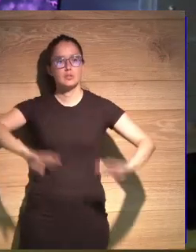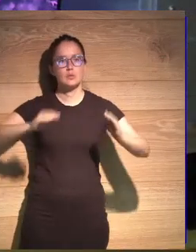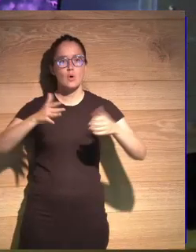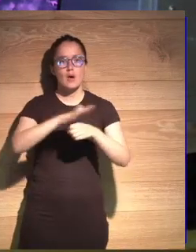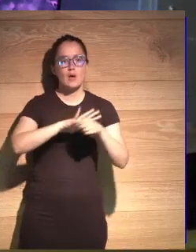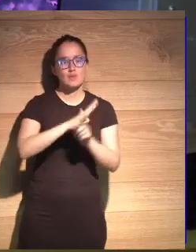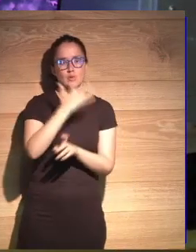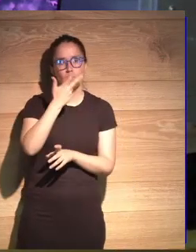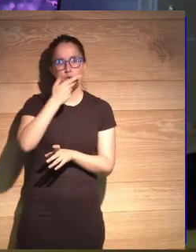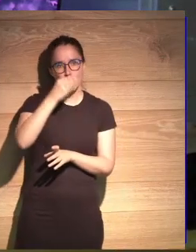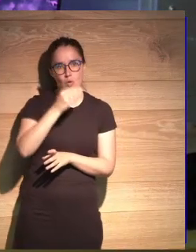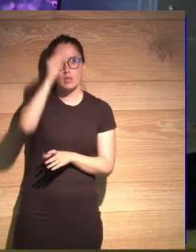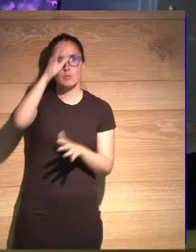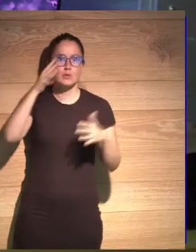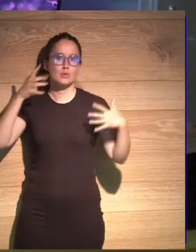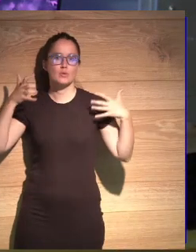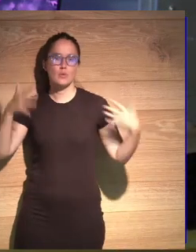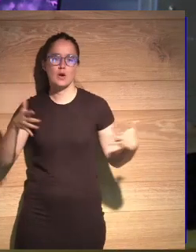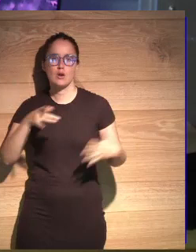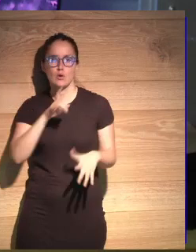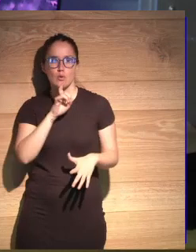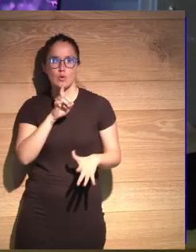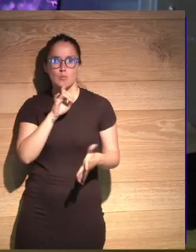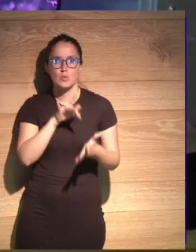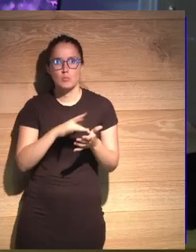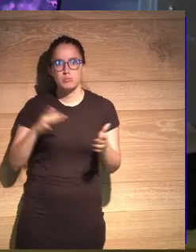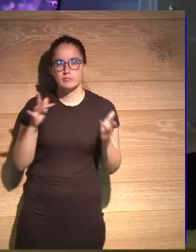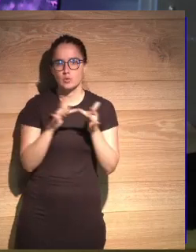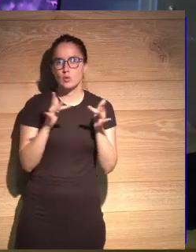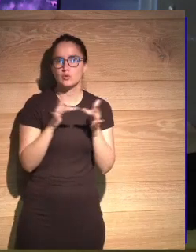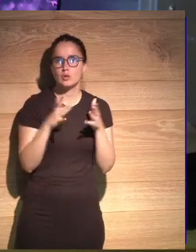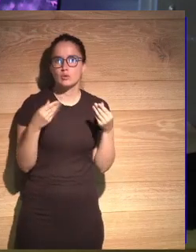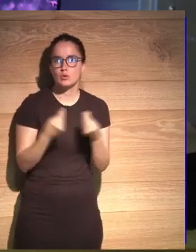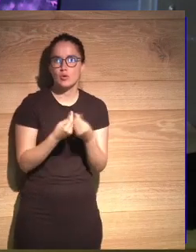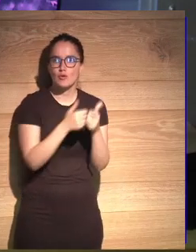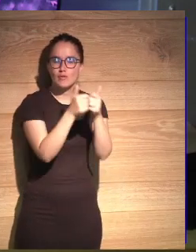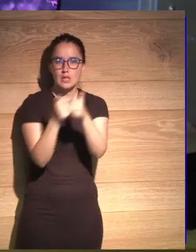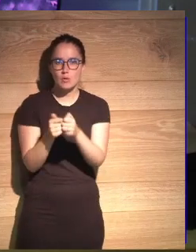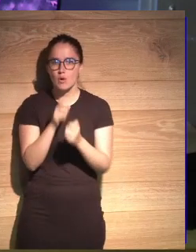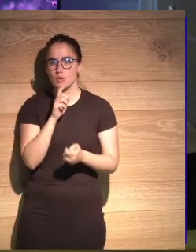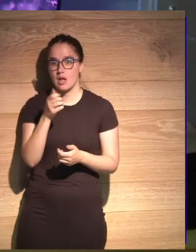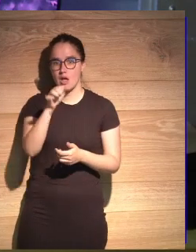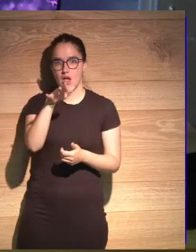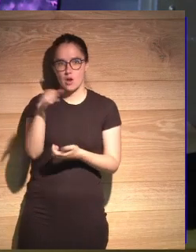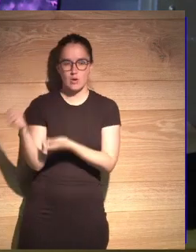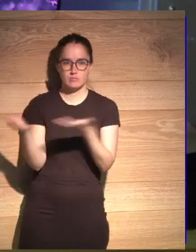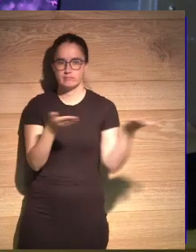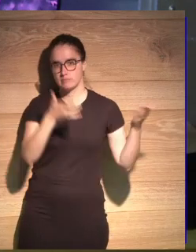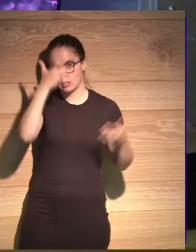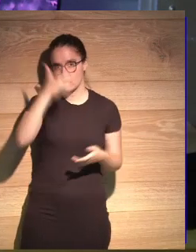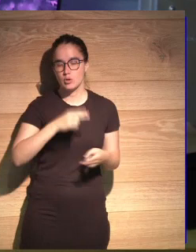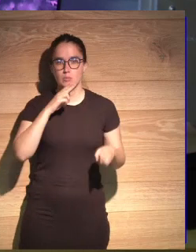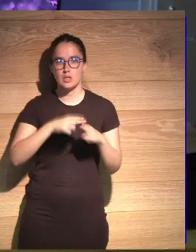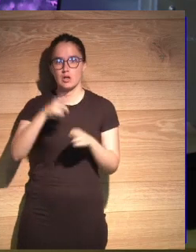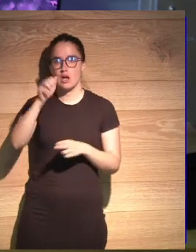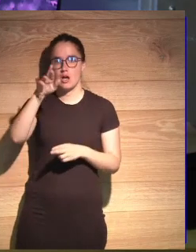your profile, your field of knowledge, and how you have, what's your relation with